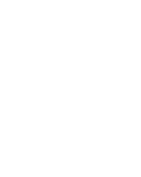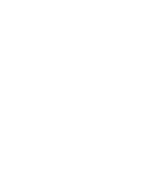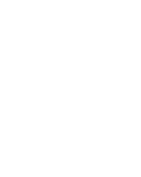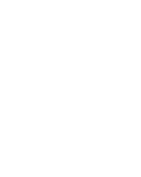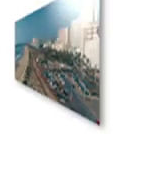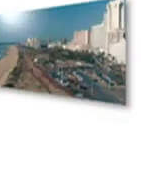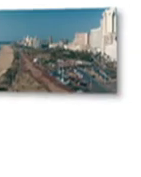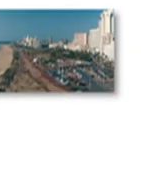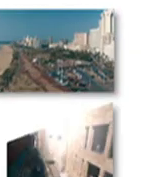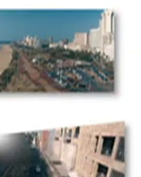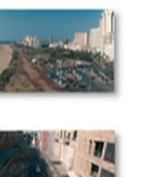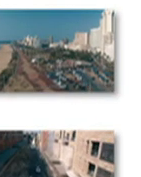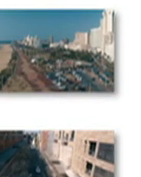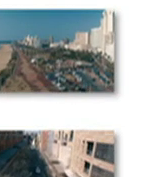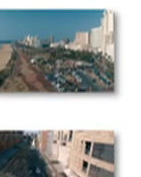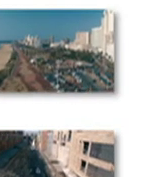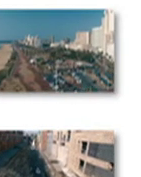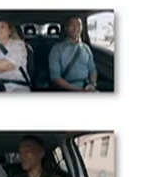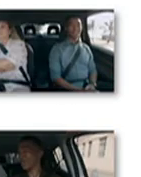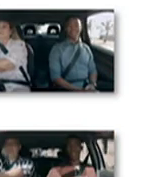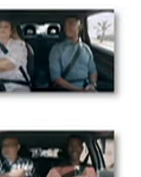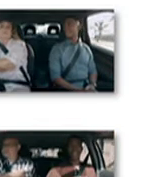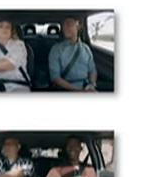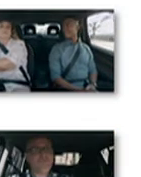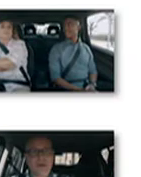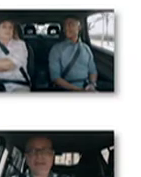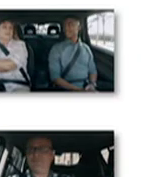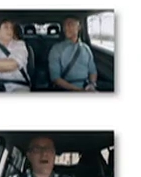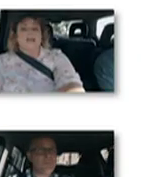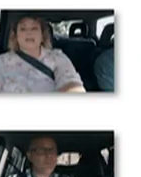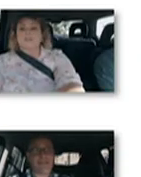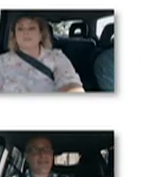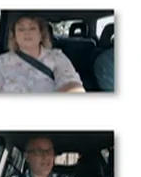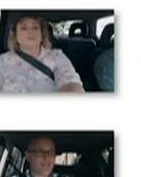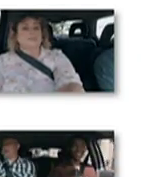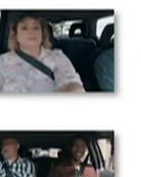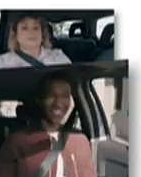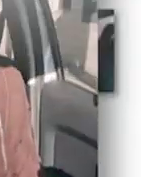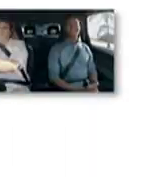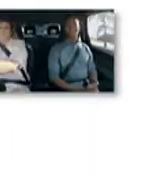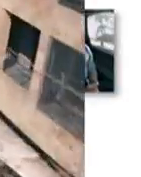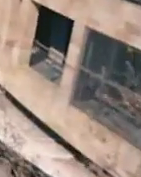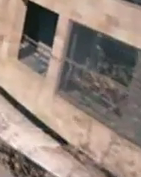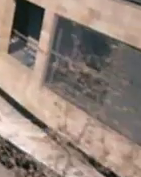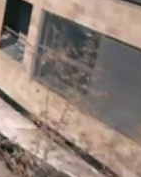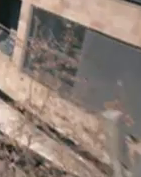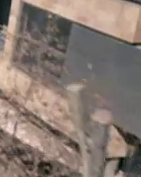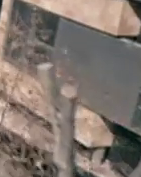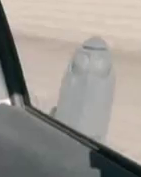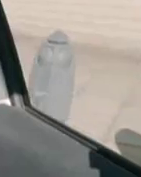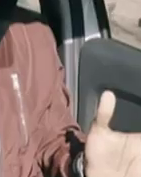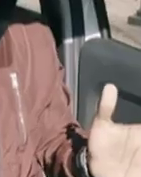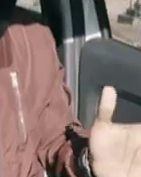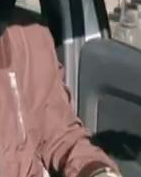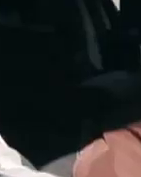Every year, more and more people all around the country are saving money on their car insurance. Let's meet some of them. So this lady from